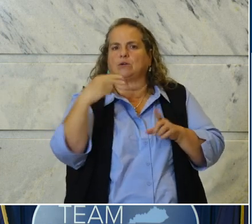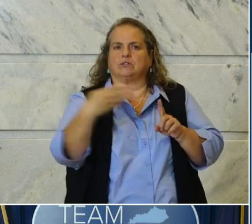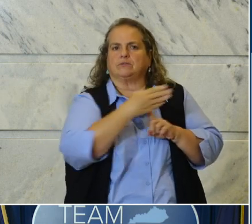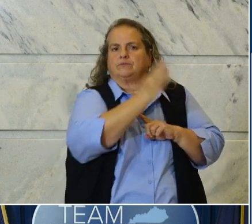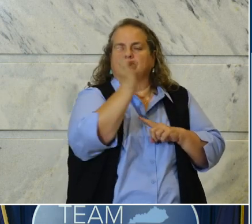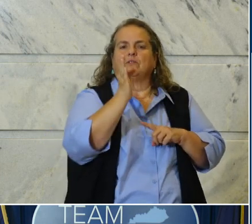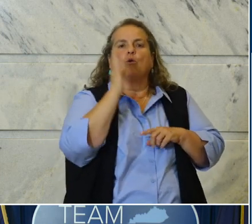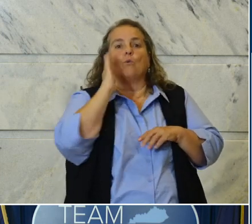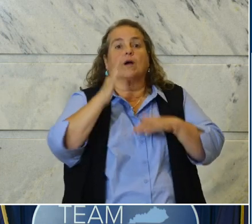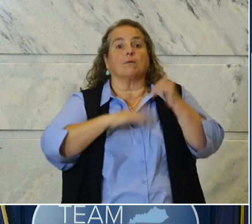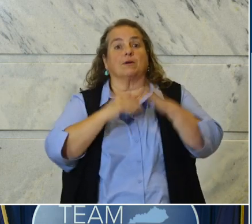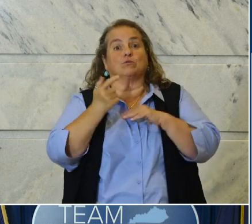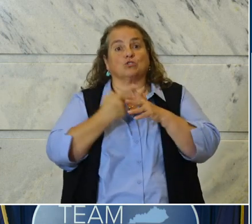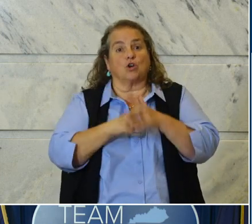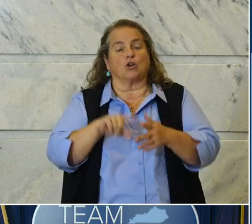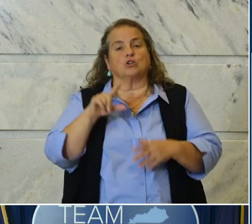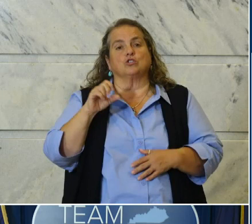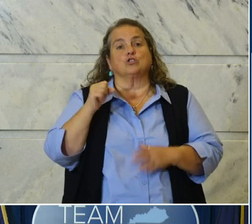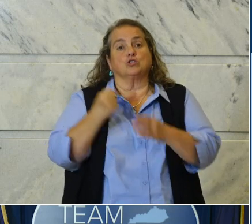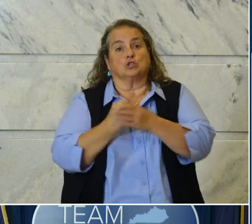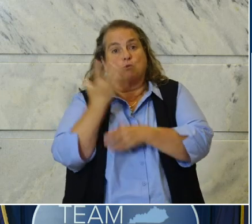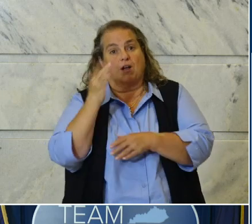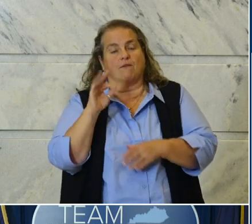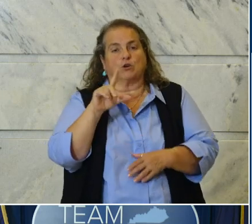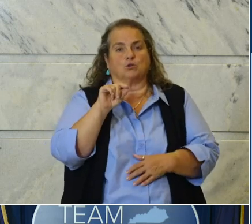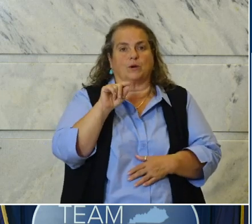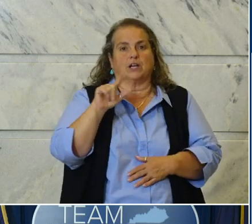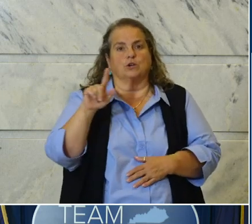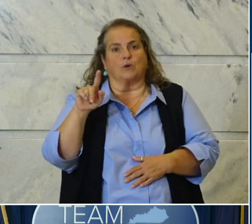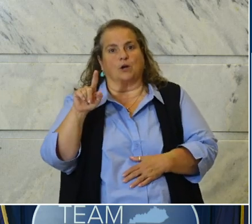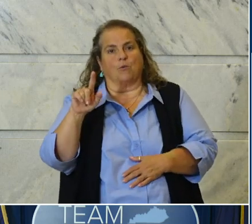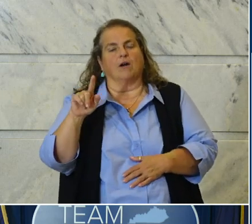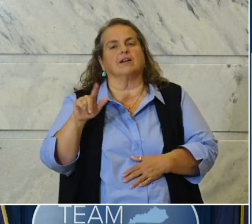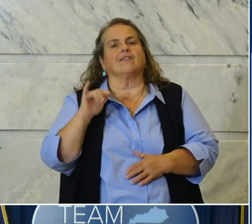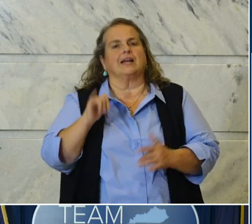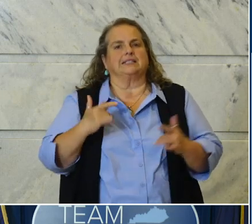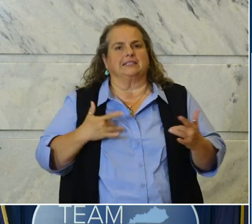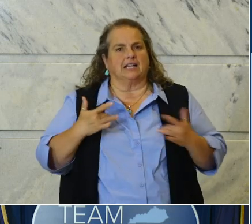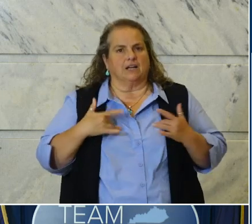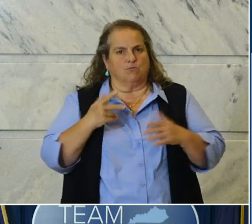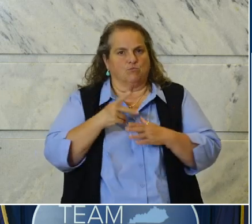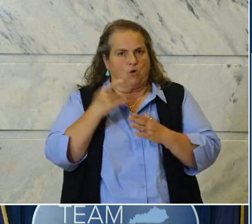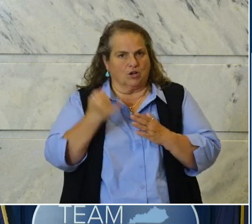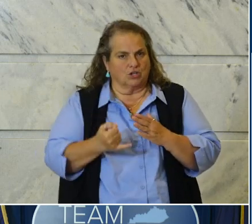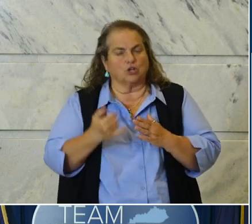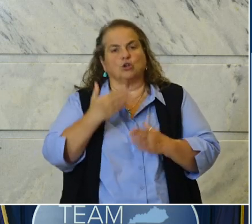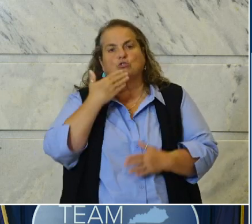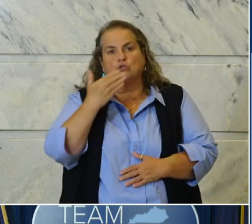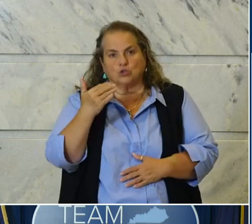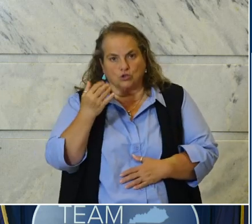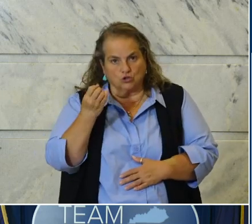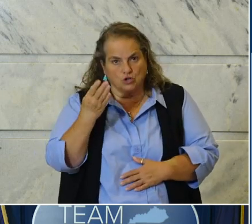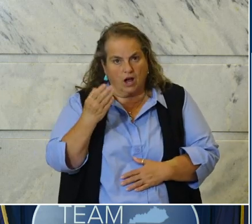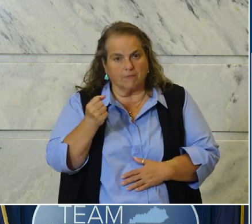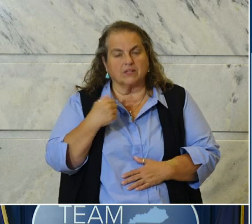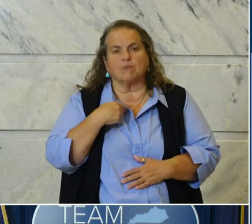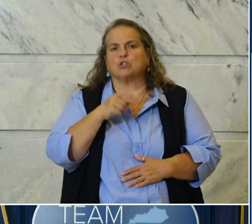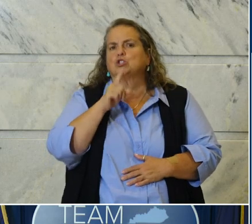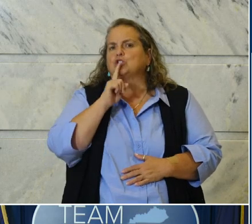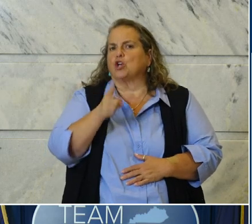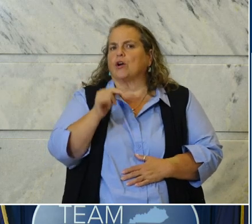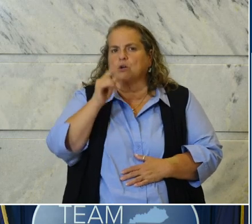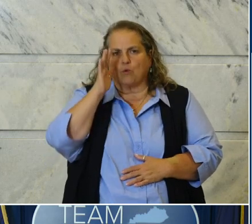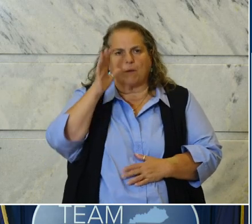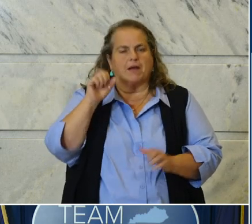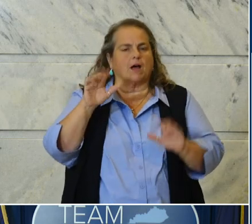in the spring of 2021. Lee, exciting project. Thanks for creating good jobs. I'm sure it's going to be an